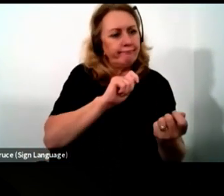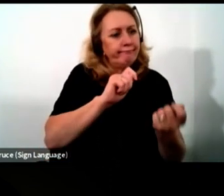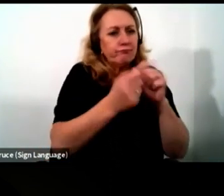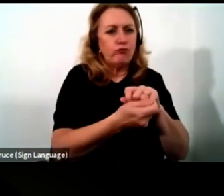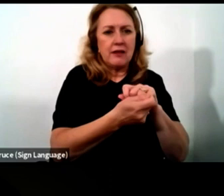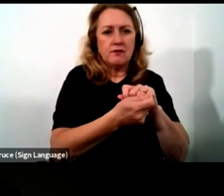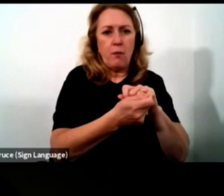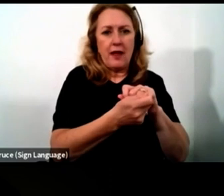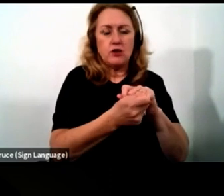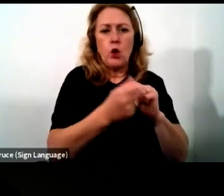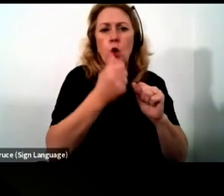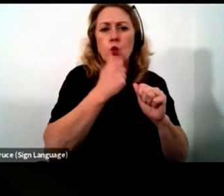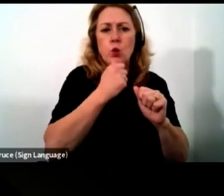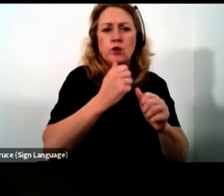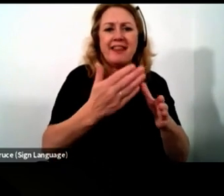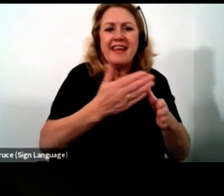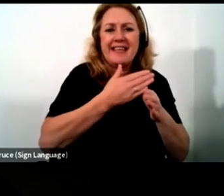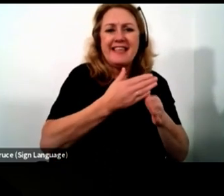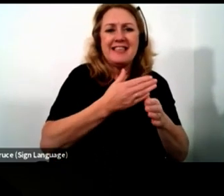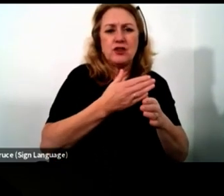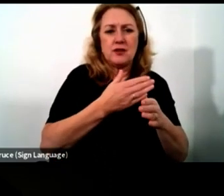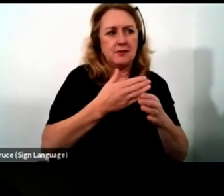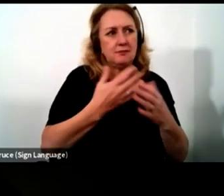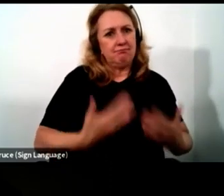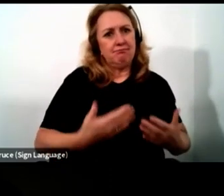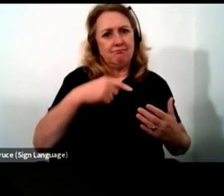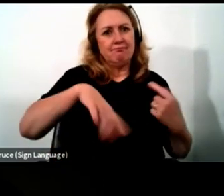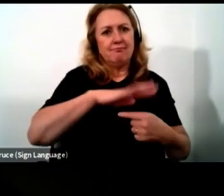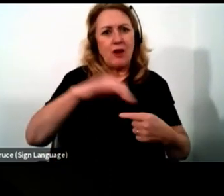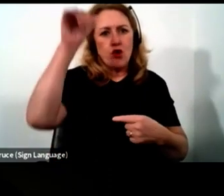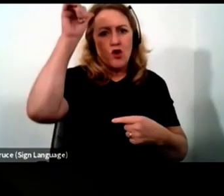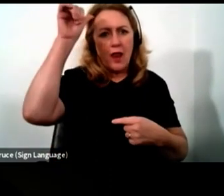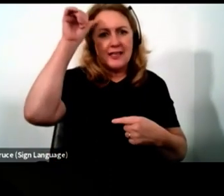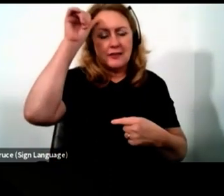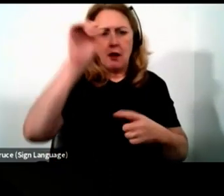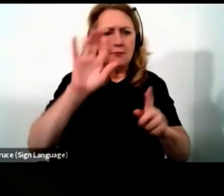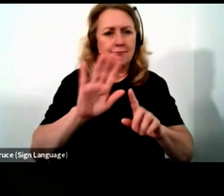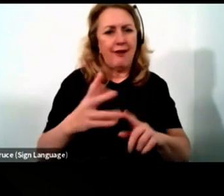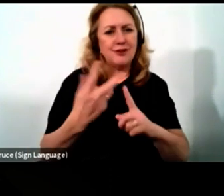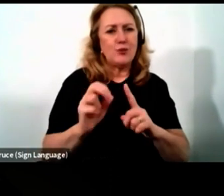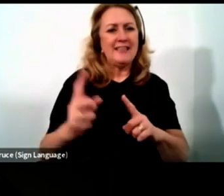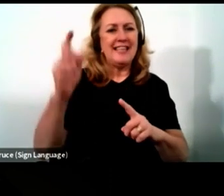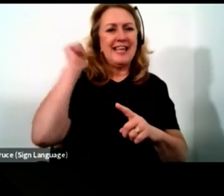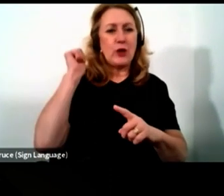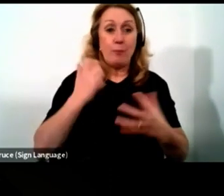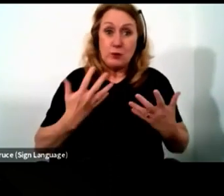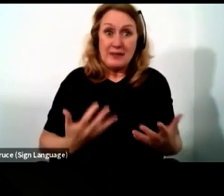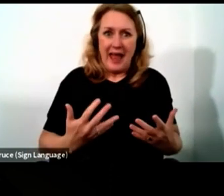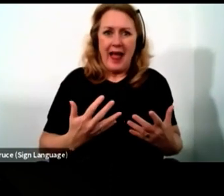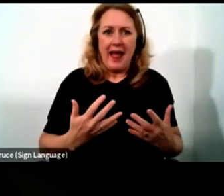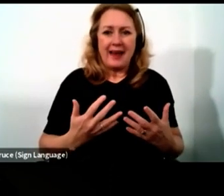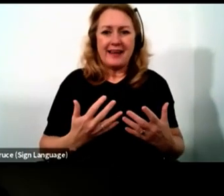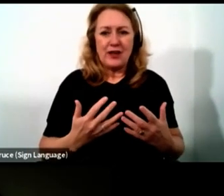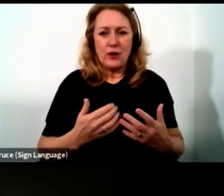transformation and the use of the indigenous knowledge and resources that you referred to, not 20 years ago, as you said, but today, so